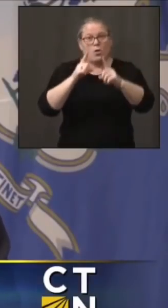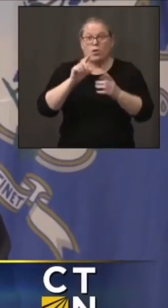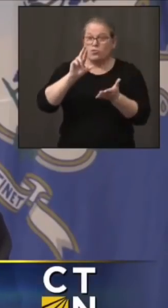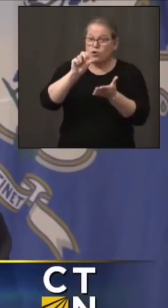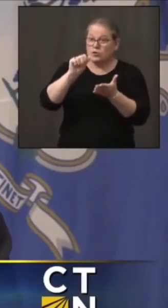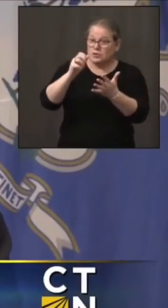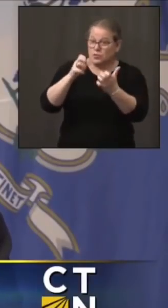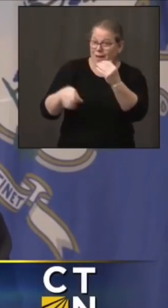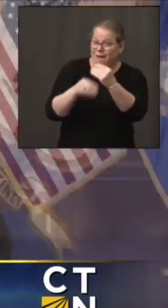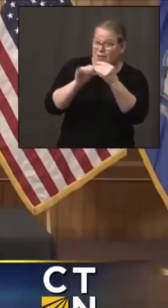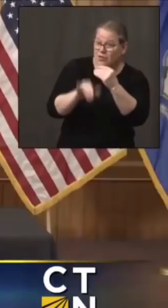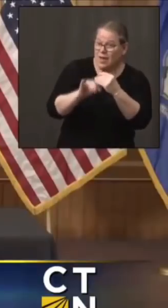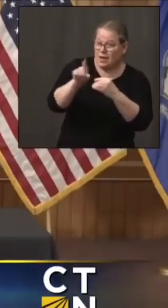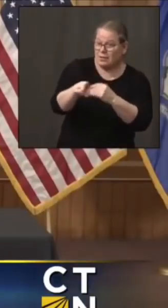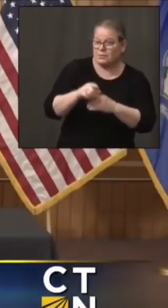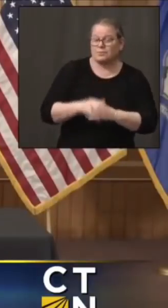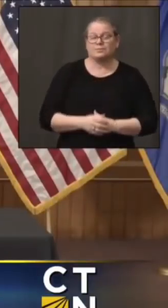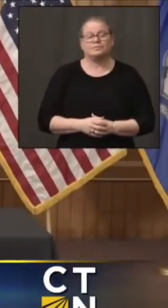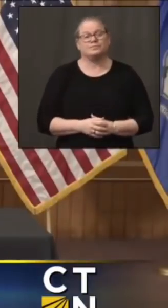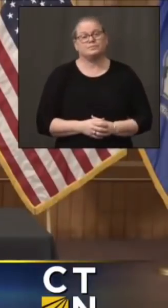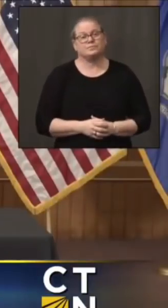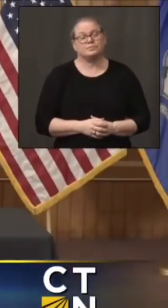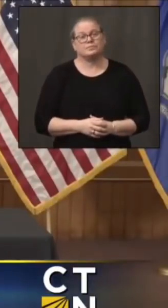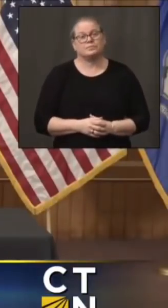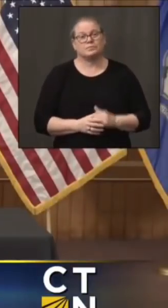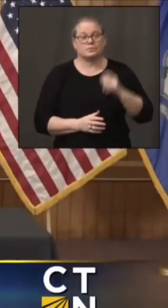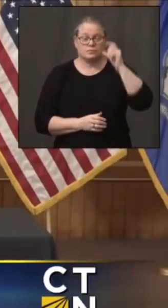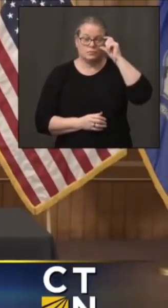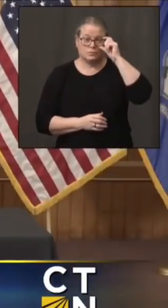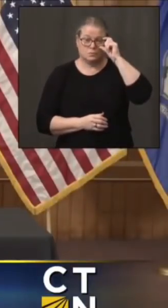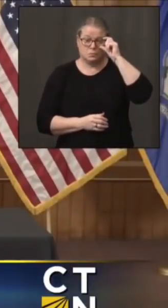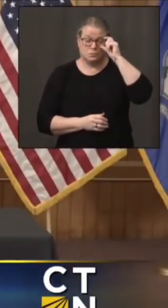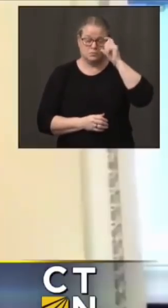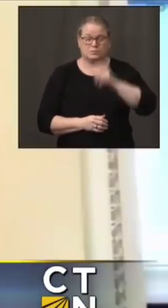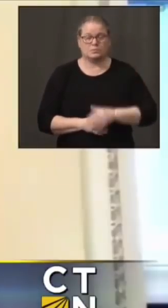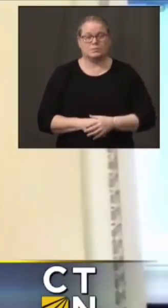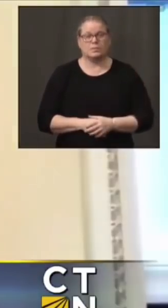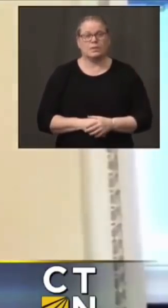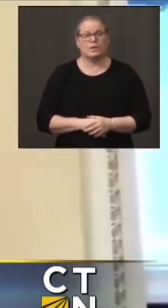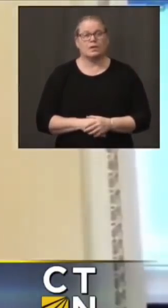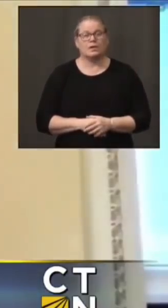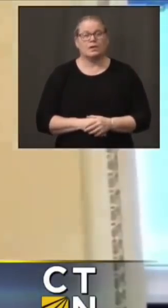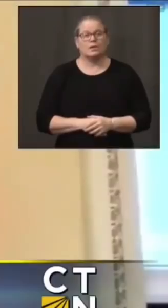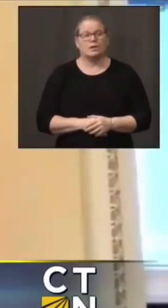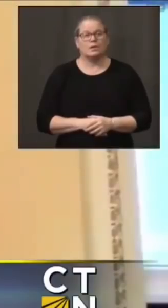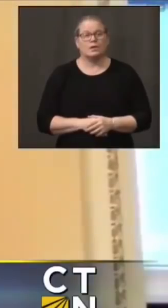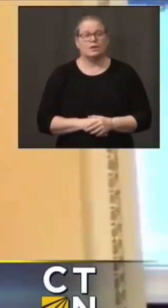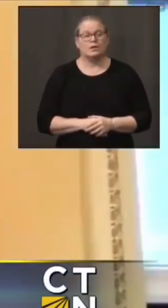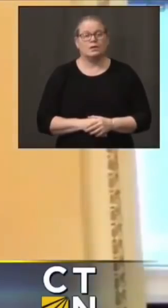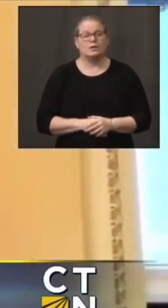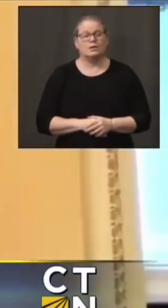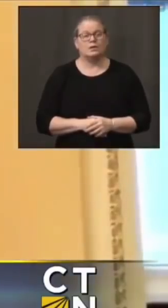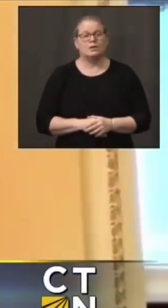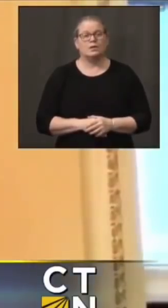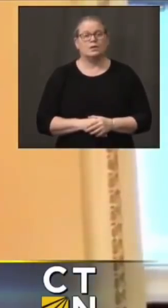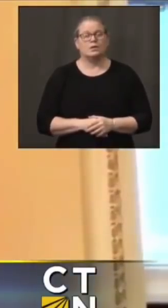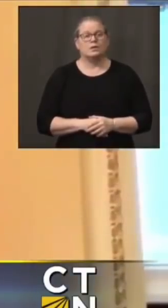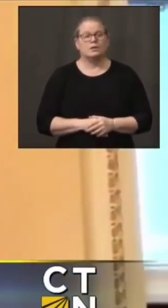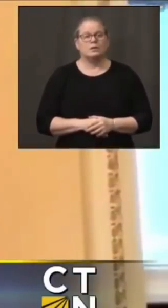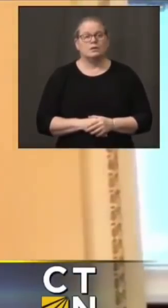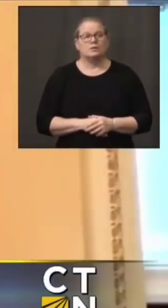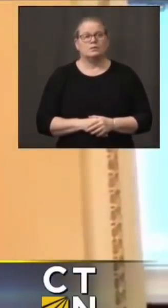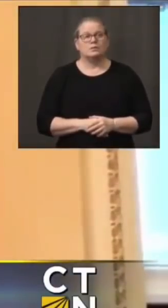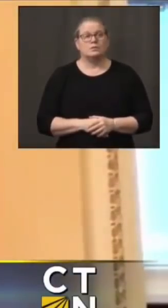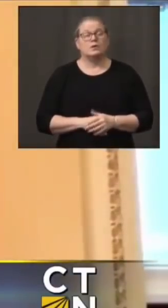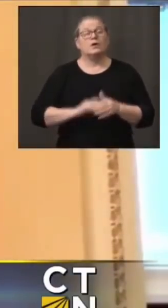Rosa? Well, I would just say, first of all, on the prior question, I think using CDC